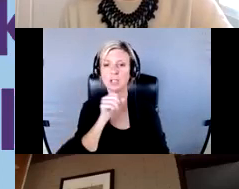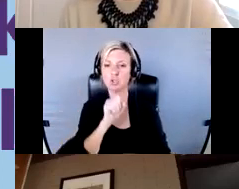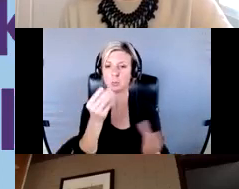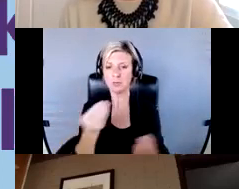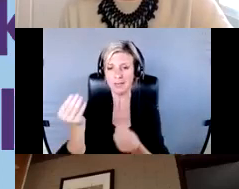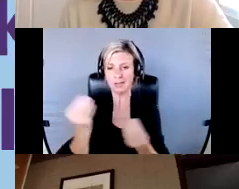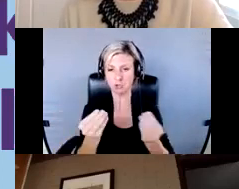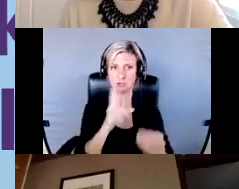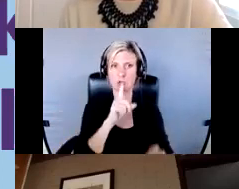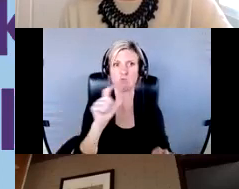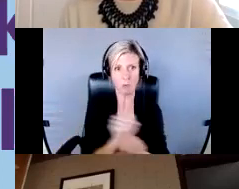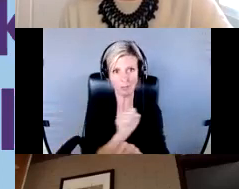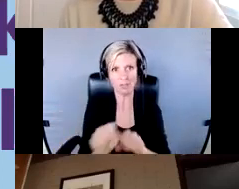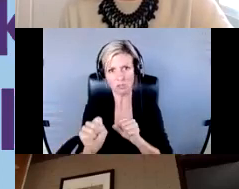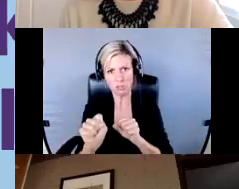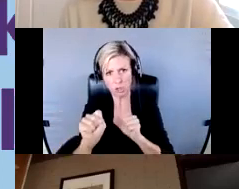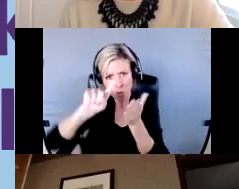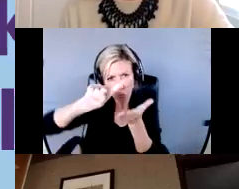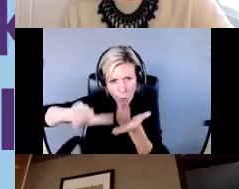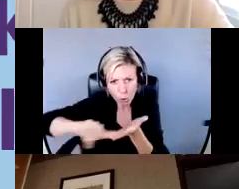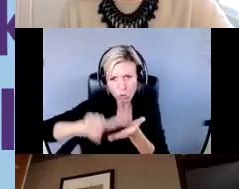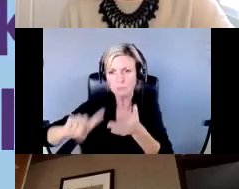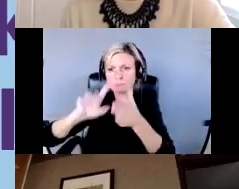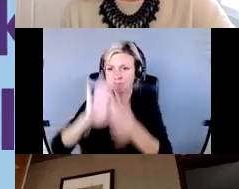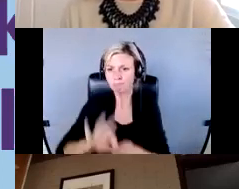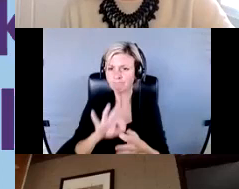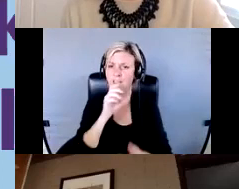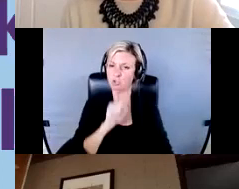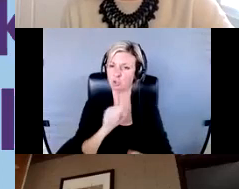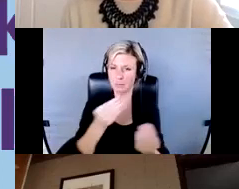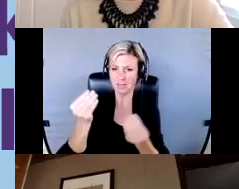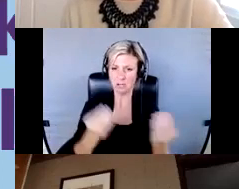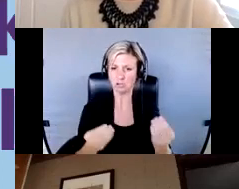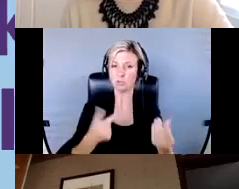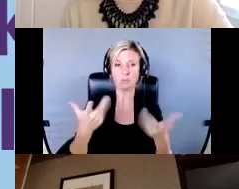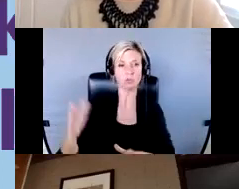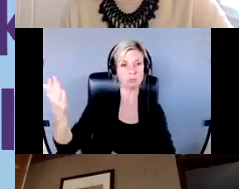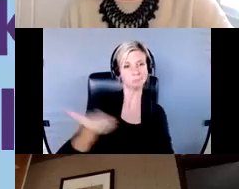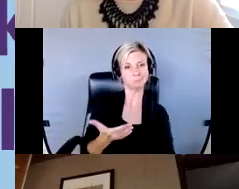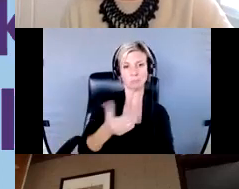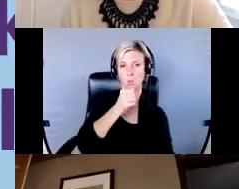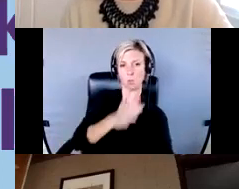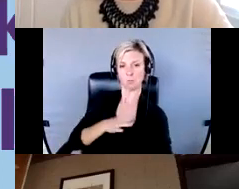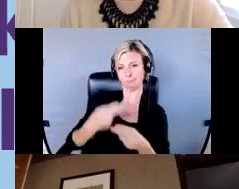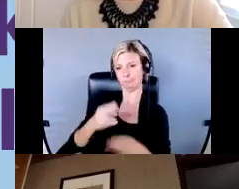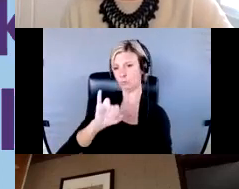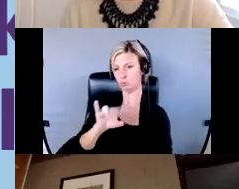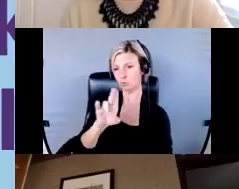mediation. So we've invited Julie Gill, and she's going to do a real